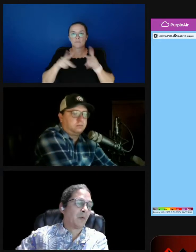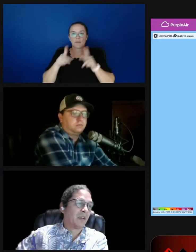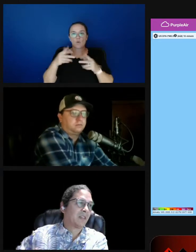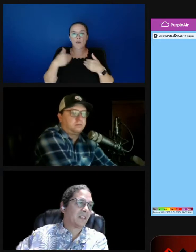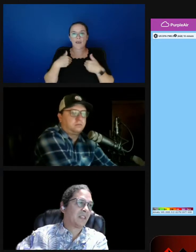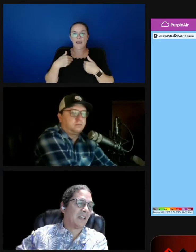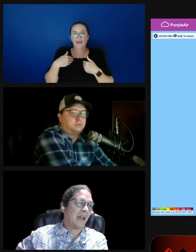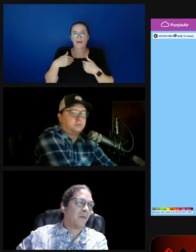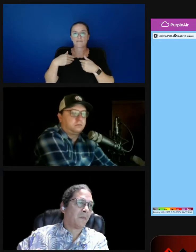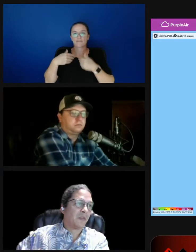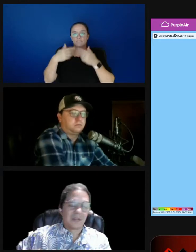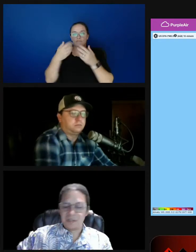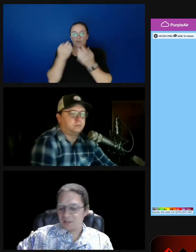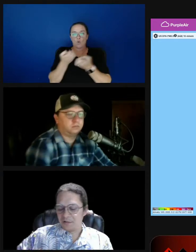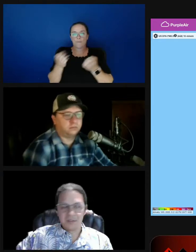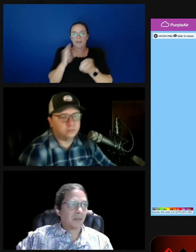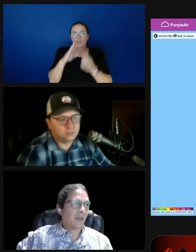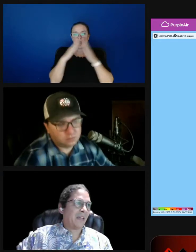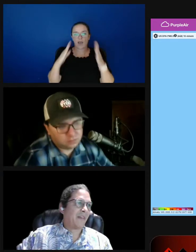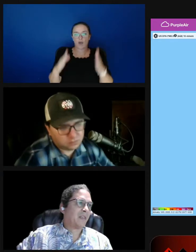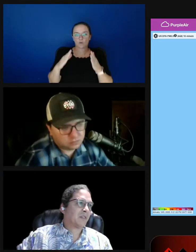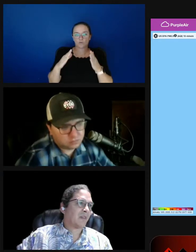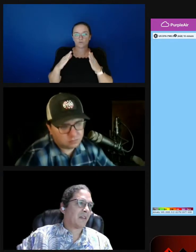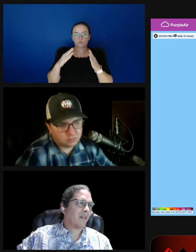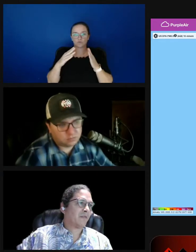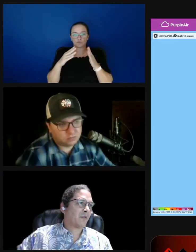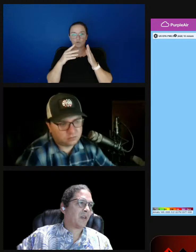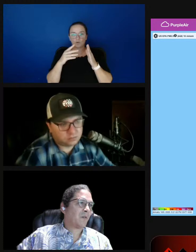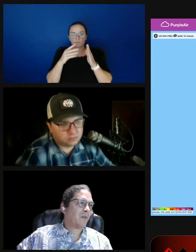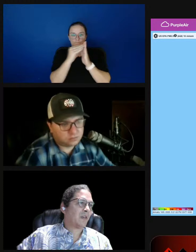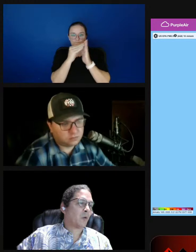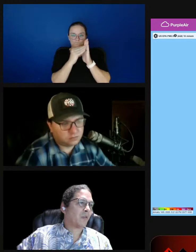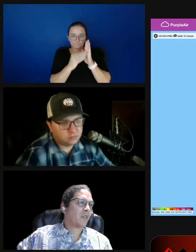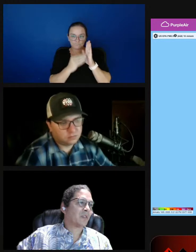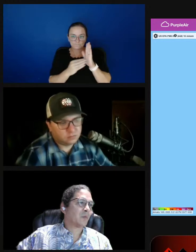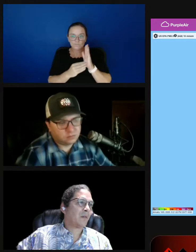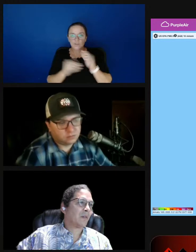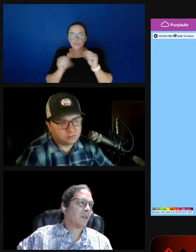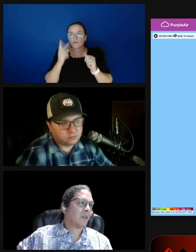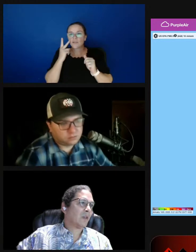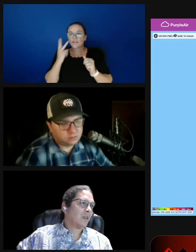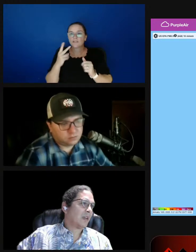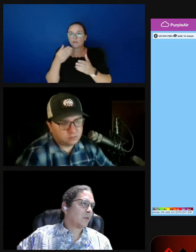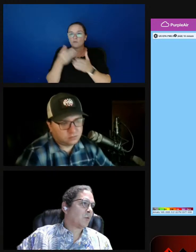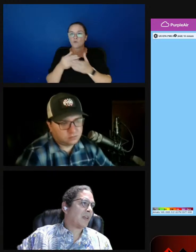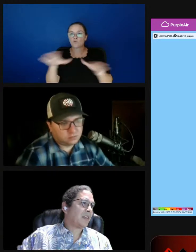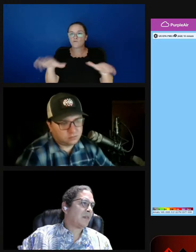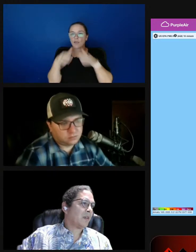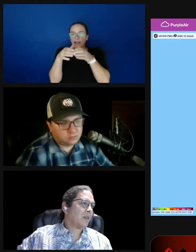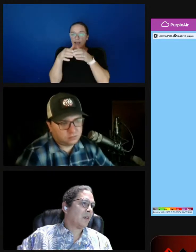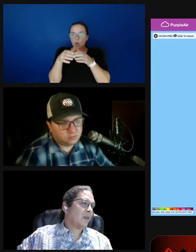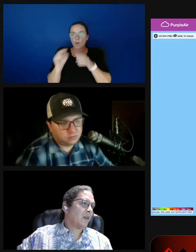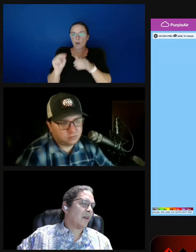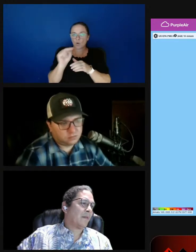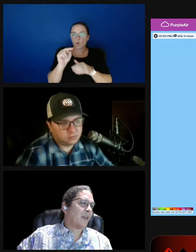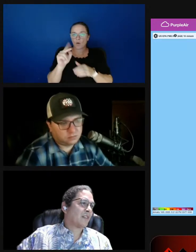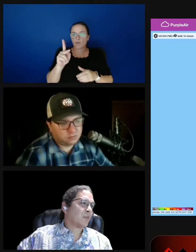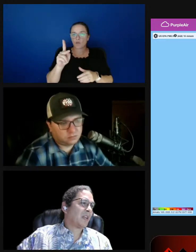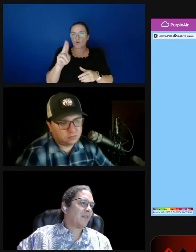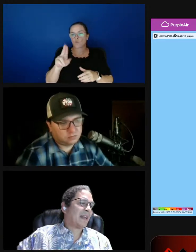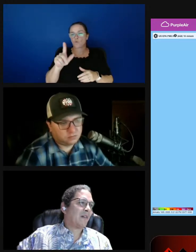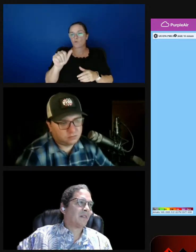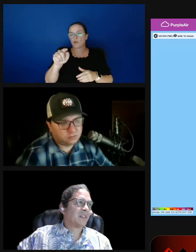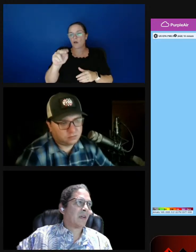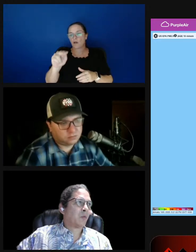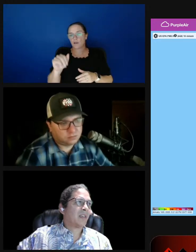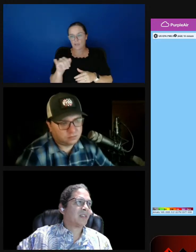and see what we see now. And you can see there is some high values around volcano and north as well at Kulani. Not so